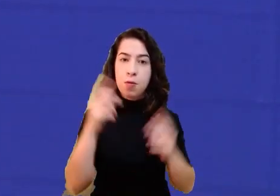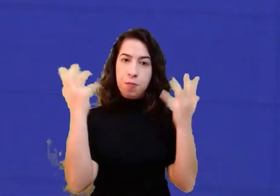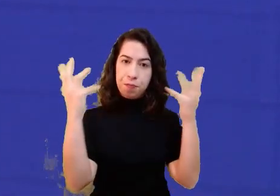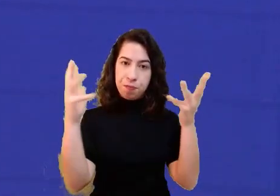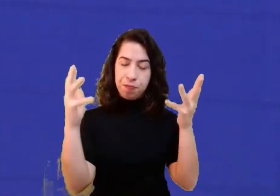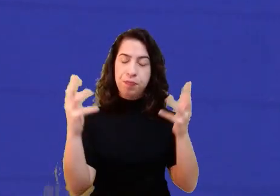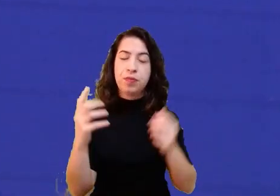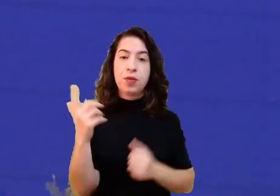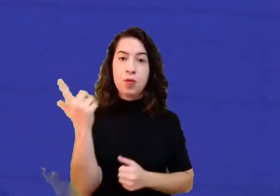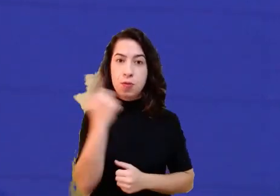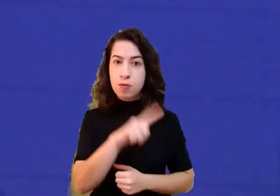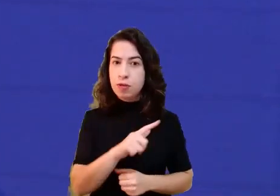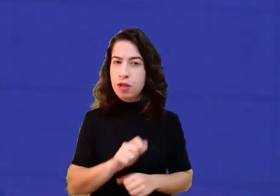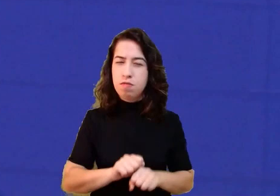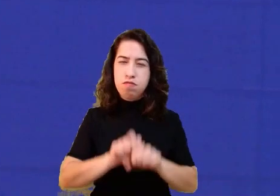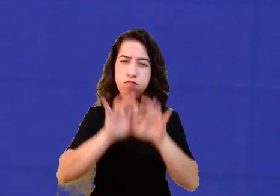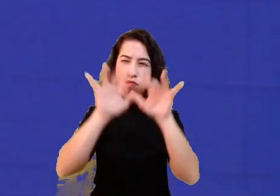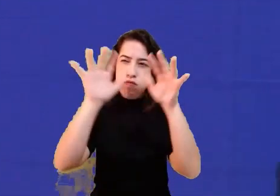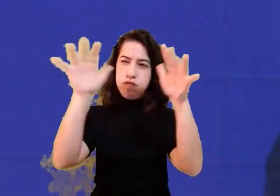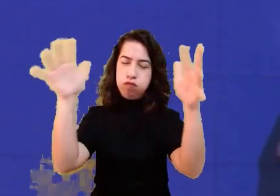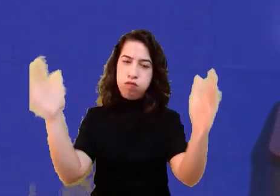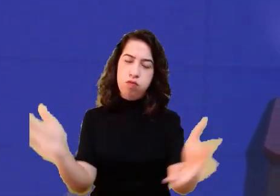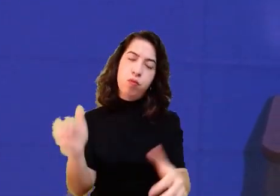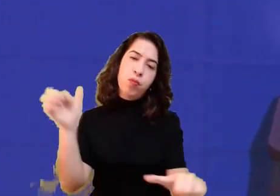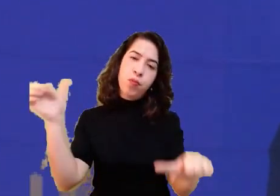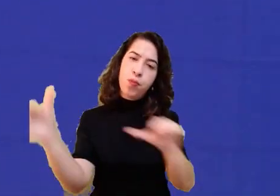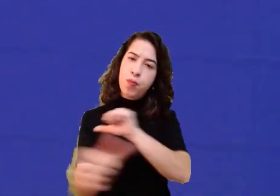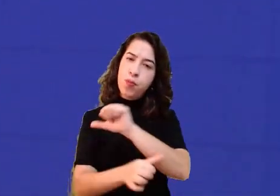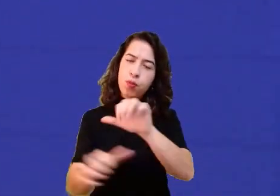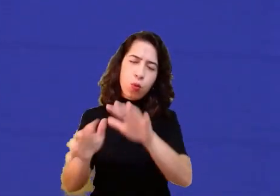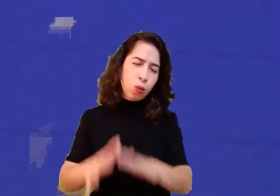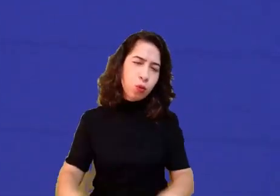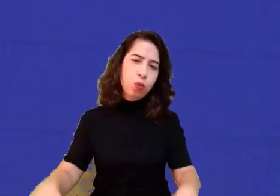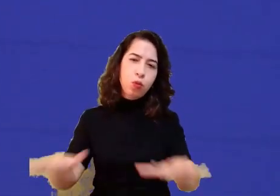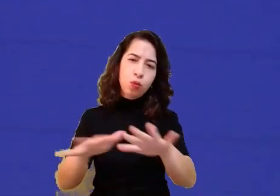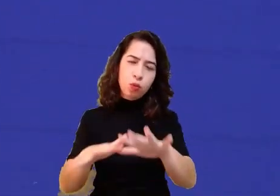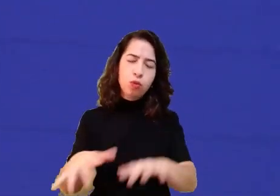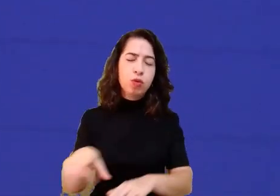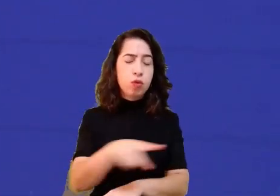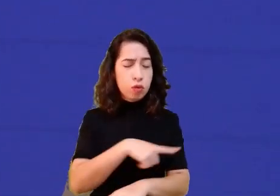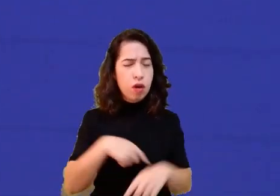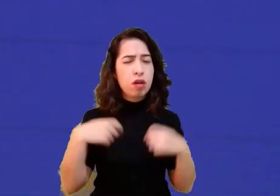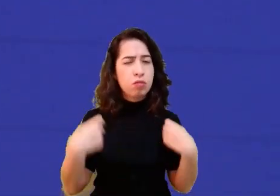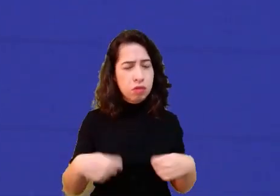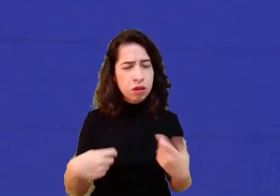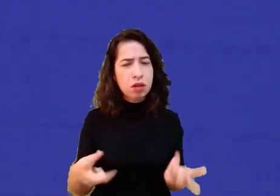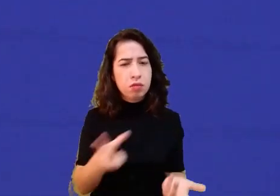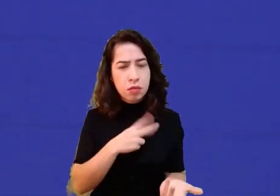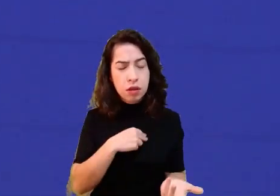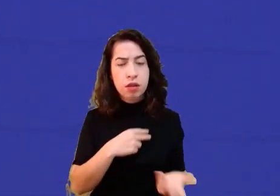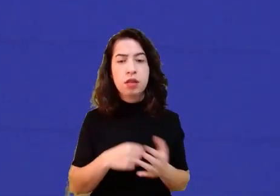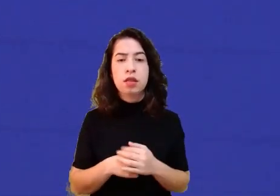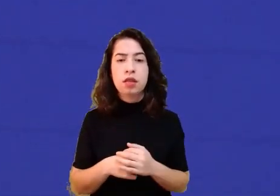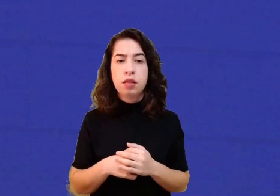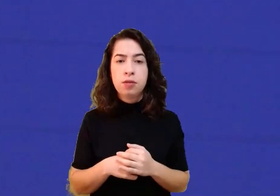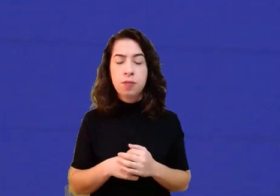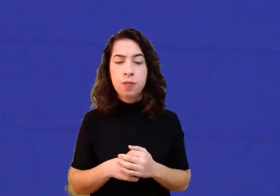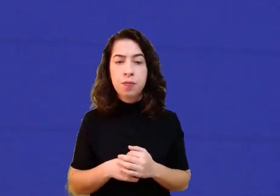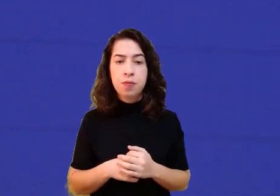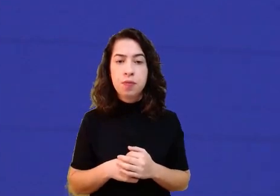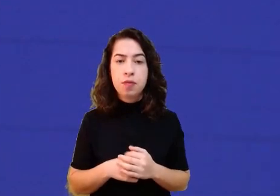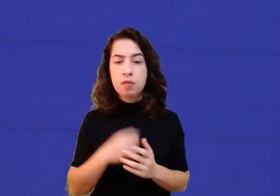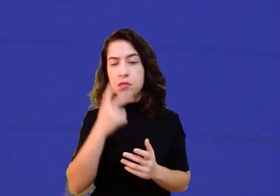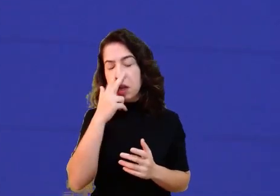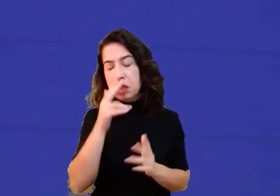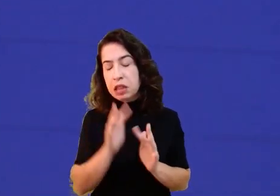to boost this missile much further and to cause the transformation that we need and deserve. We can't aim at anything